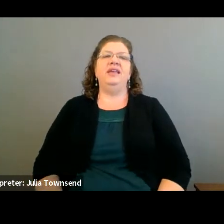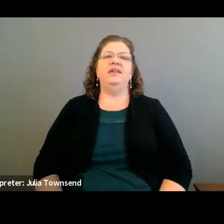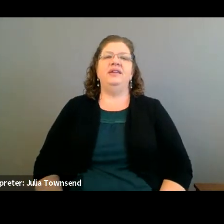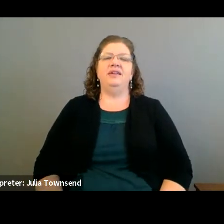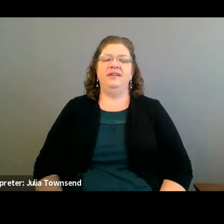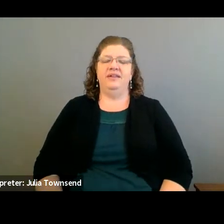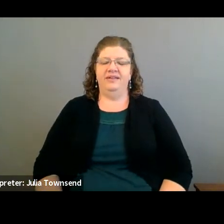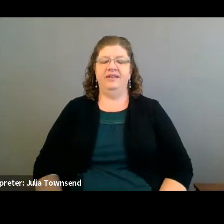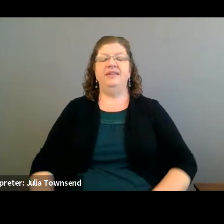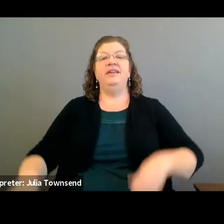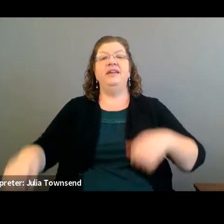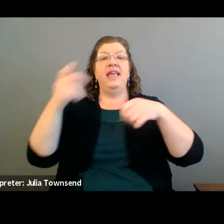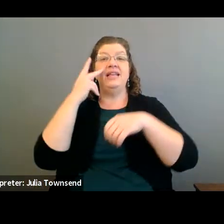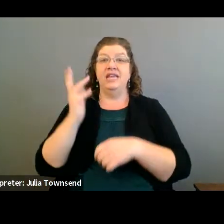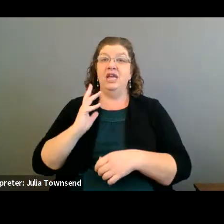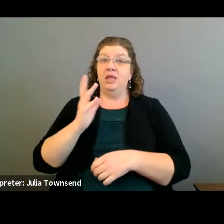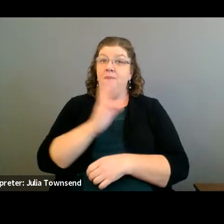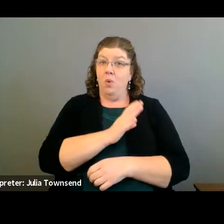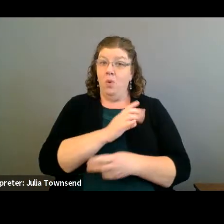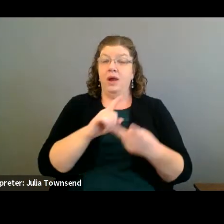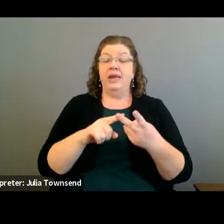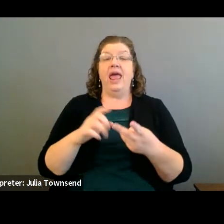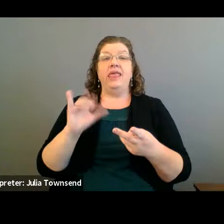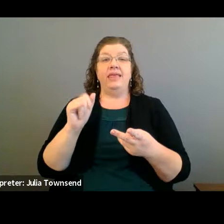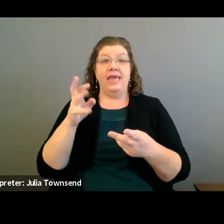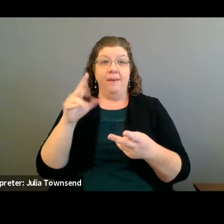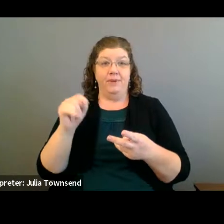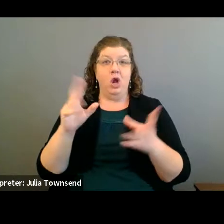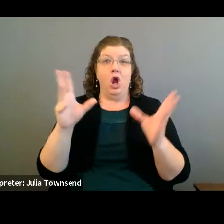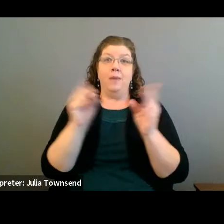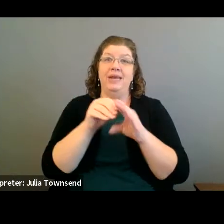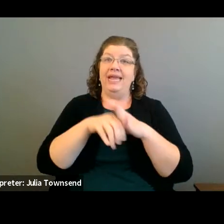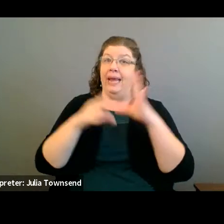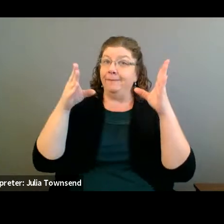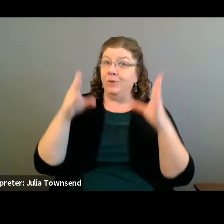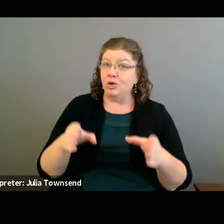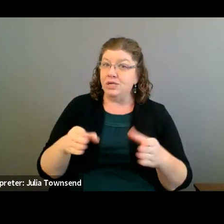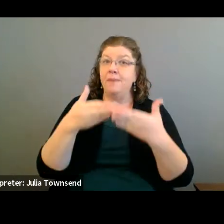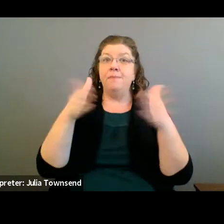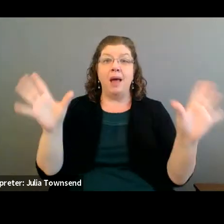As you can see, the board and the cabinet are once again meeting in person, and the public is